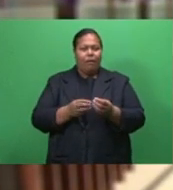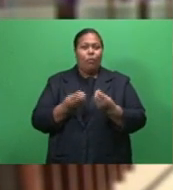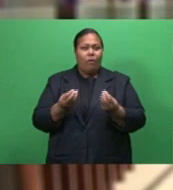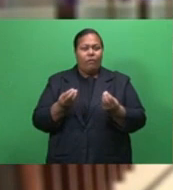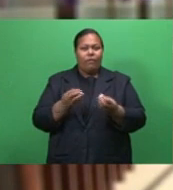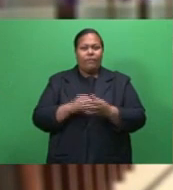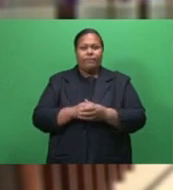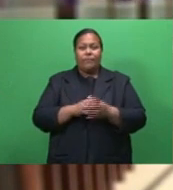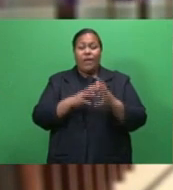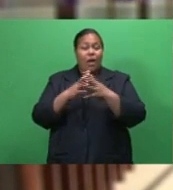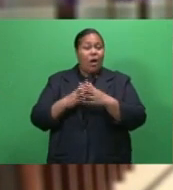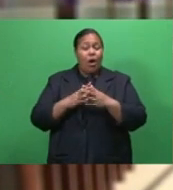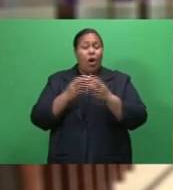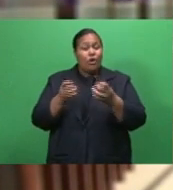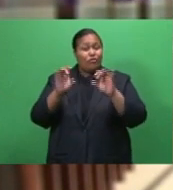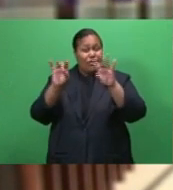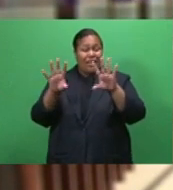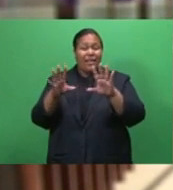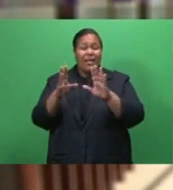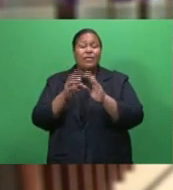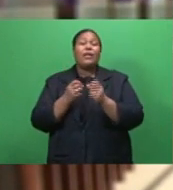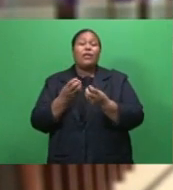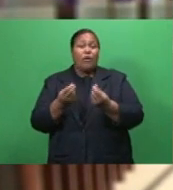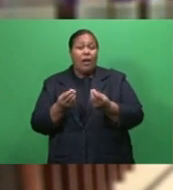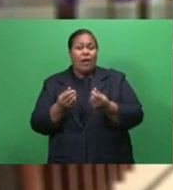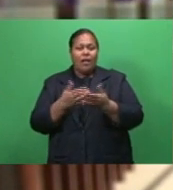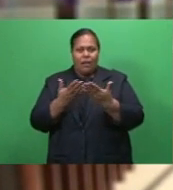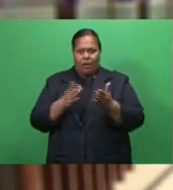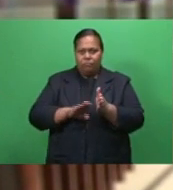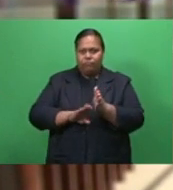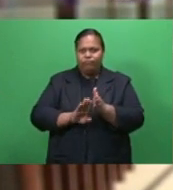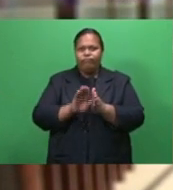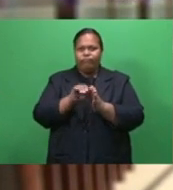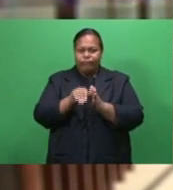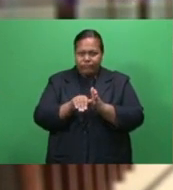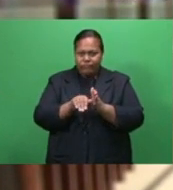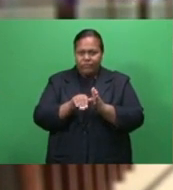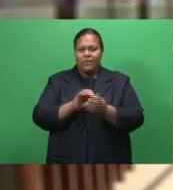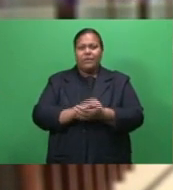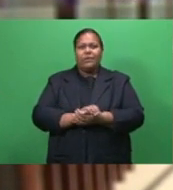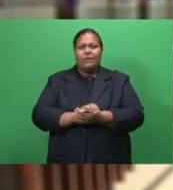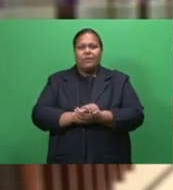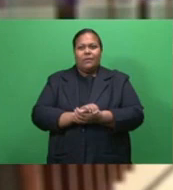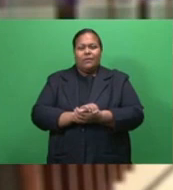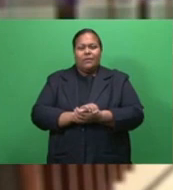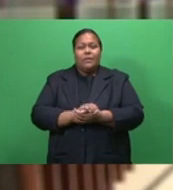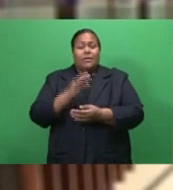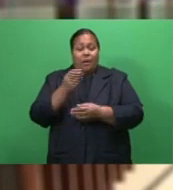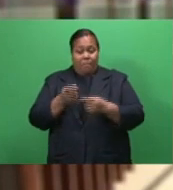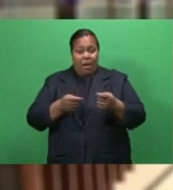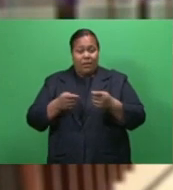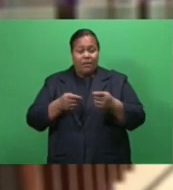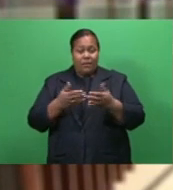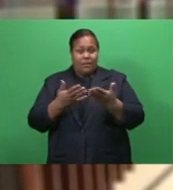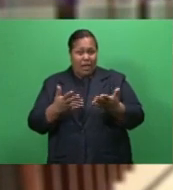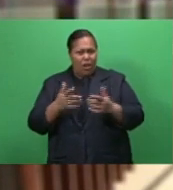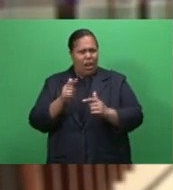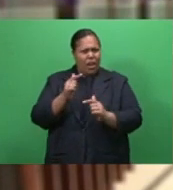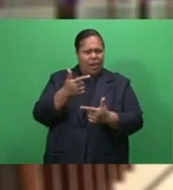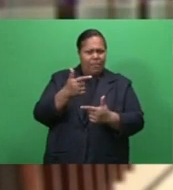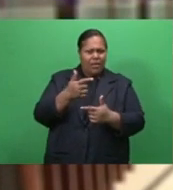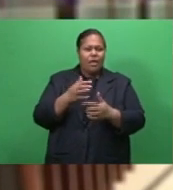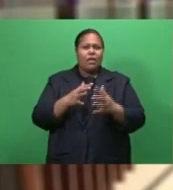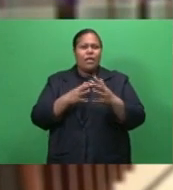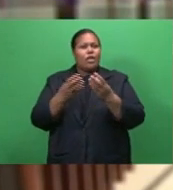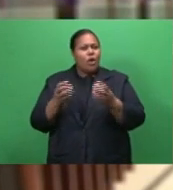declined 0.4% yesterday, and as long as market risk appetite remains muted, the Aussie dollar could struggle to